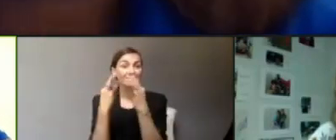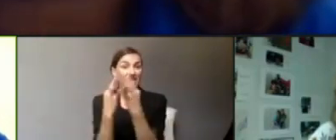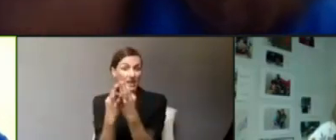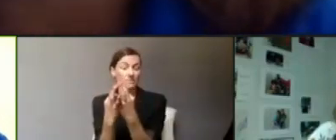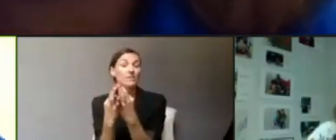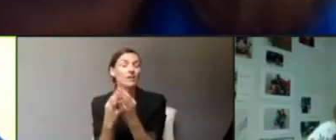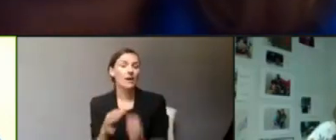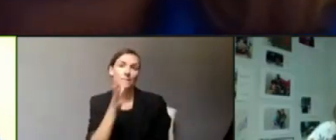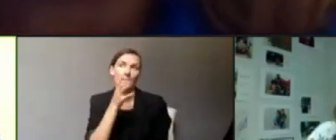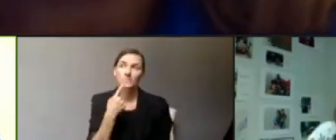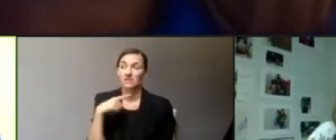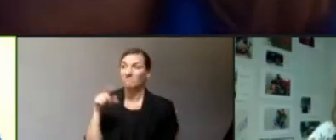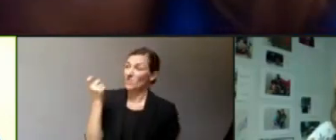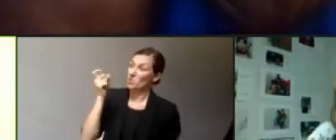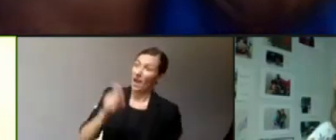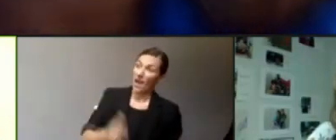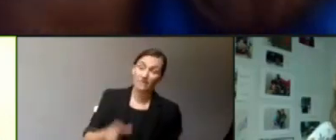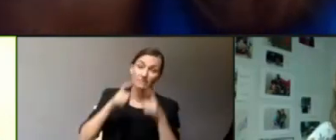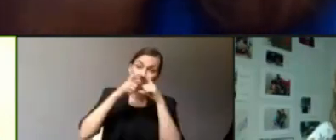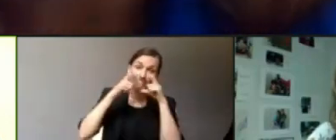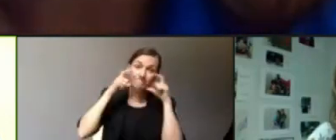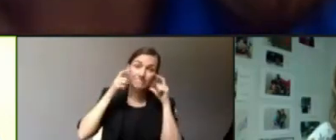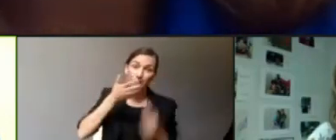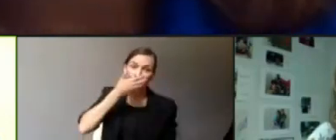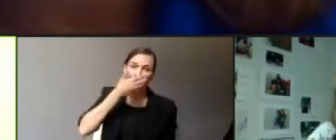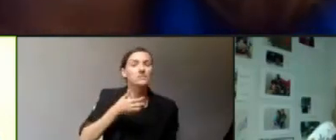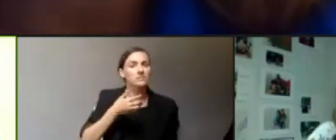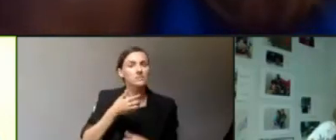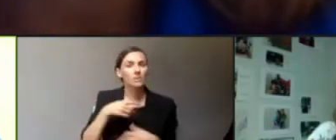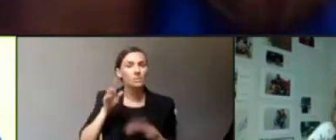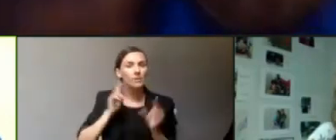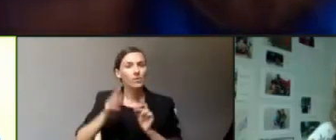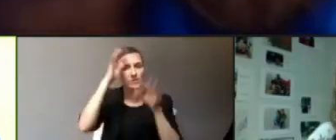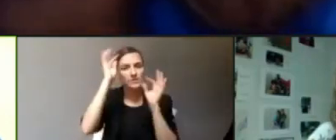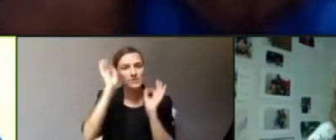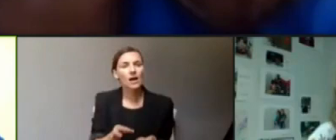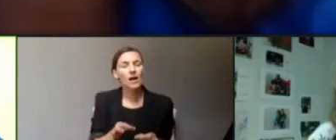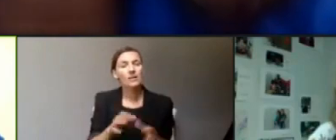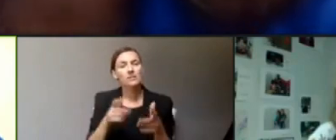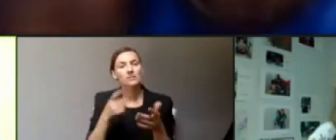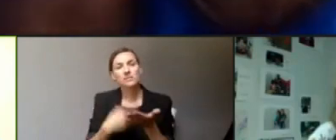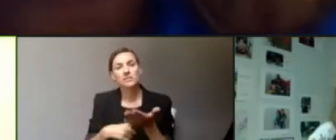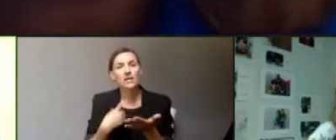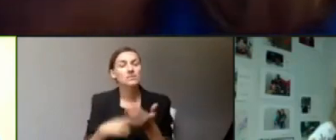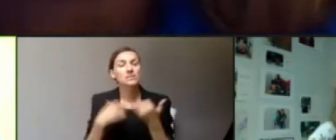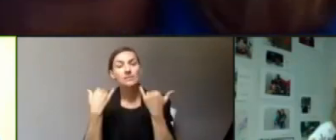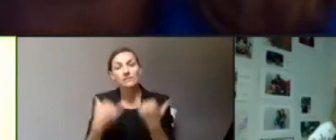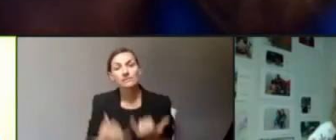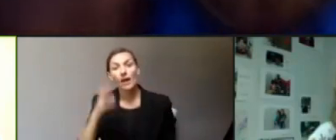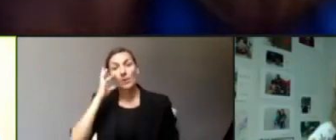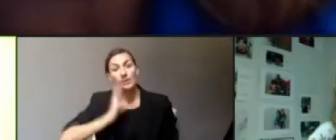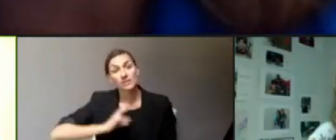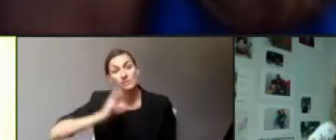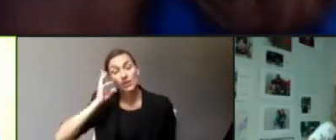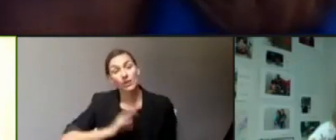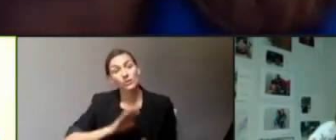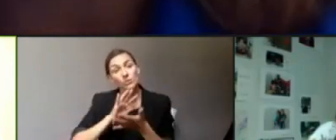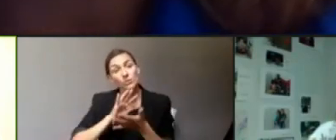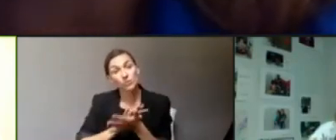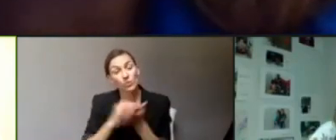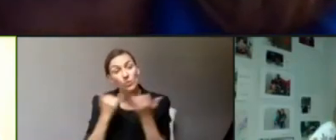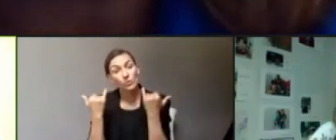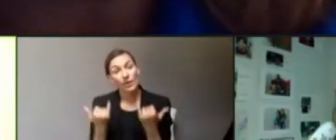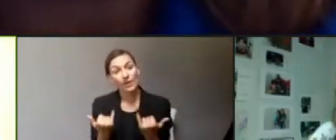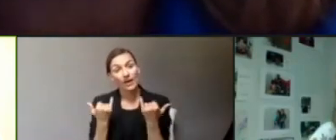your mask and all these other kinds of things. So people are making the decision and having discussions and now experiencing school right